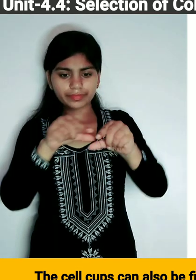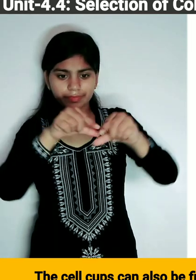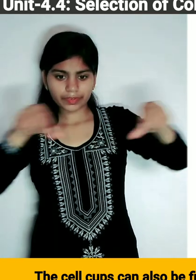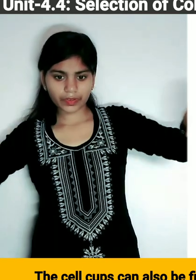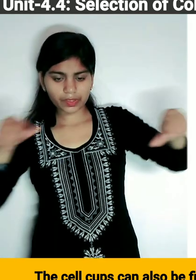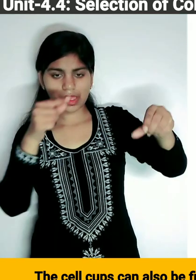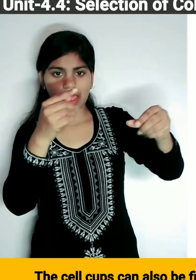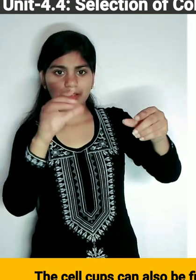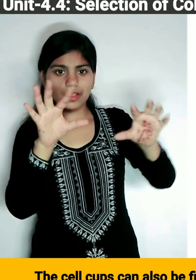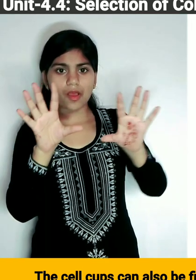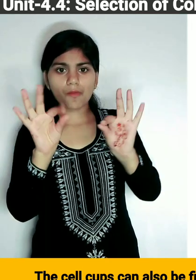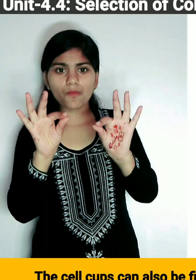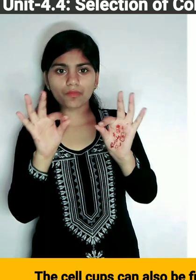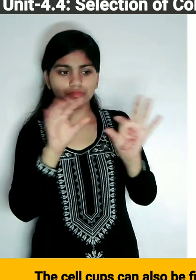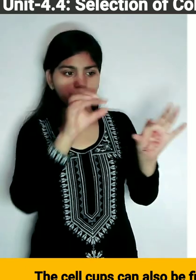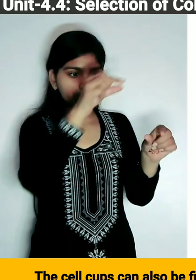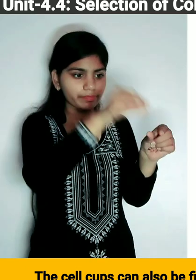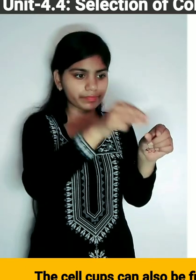beeswax.